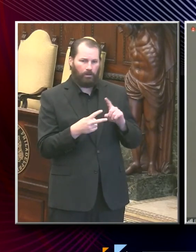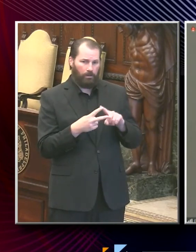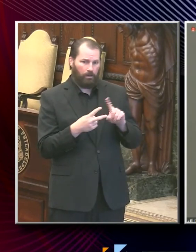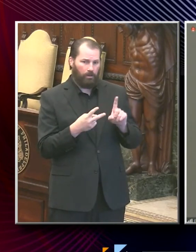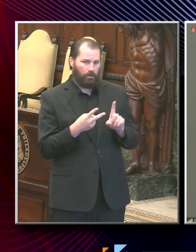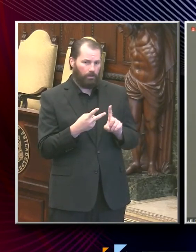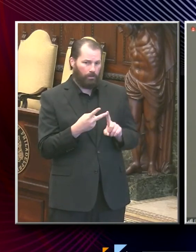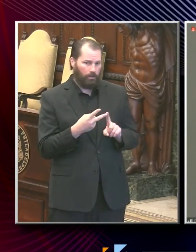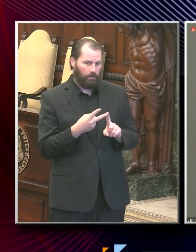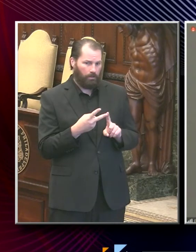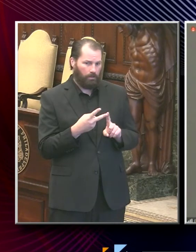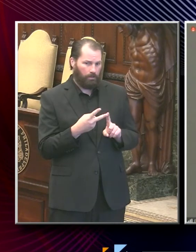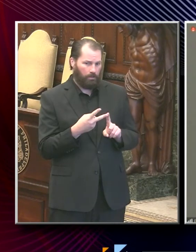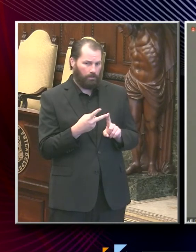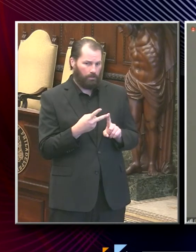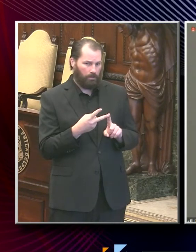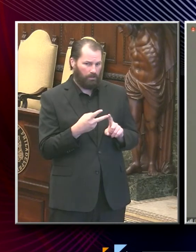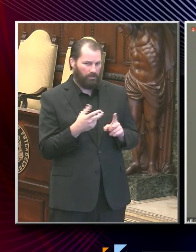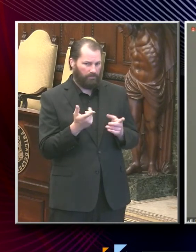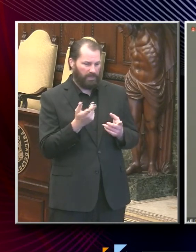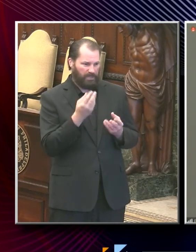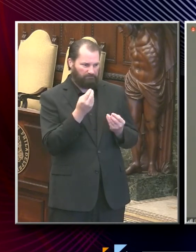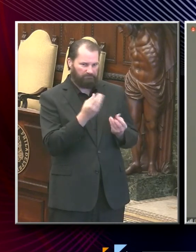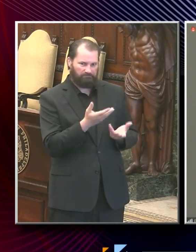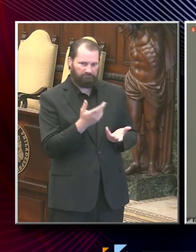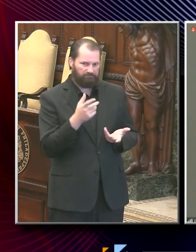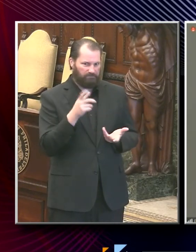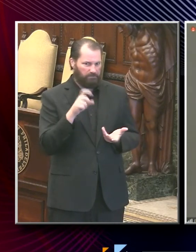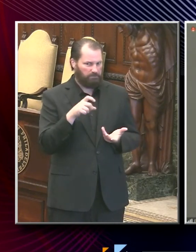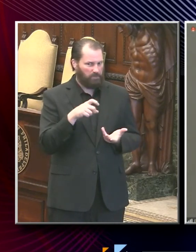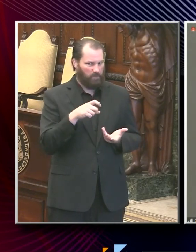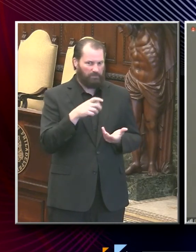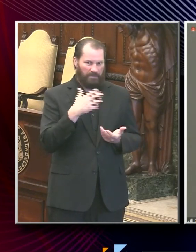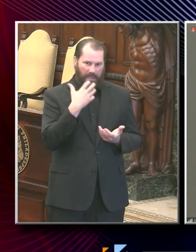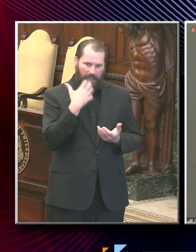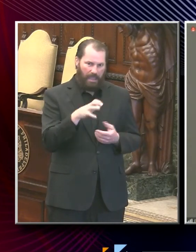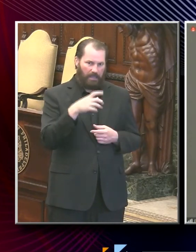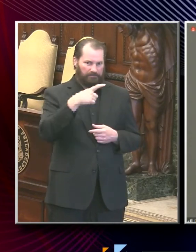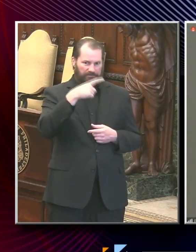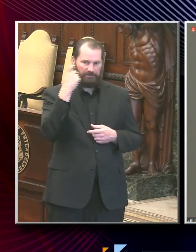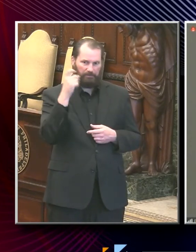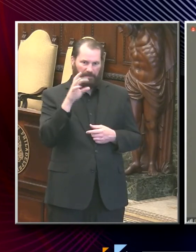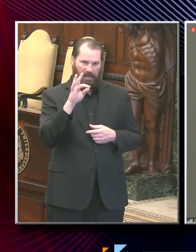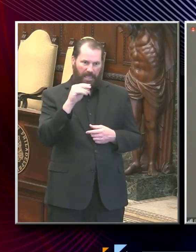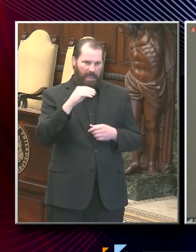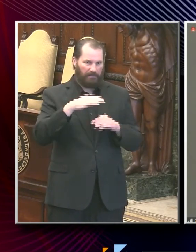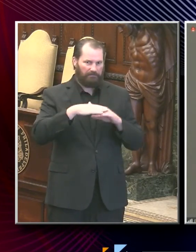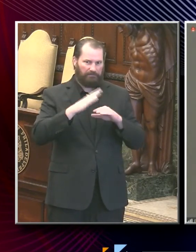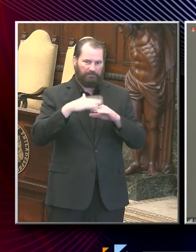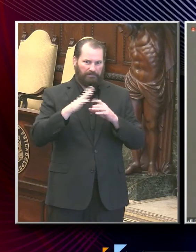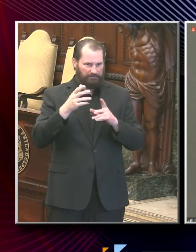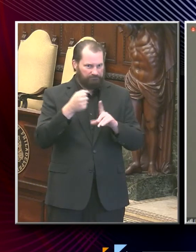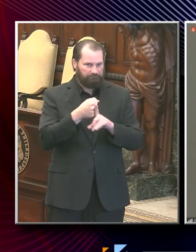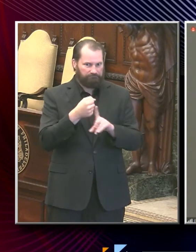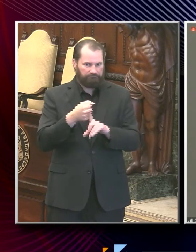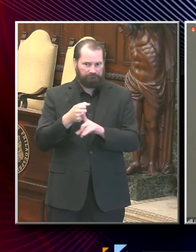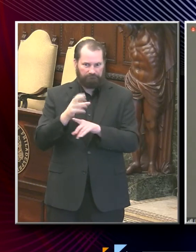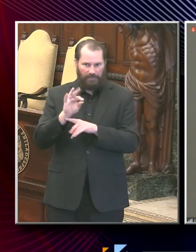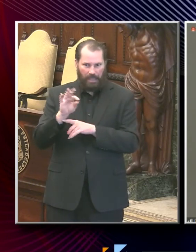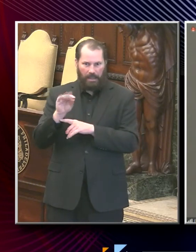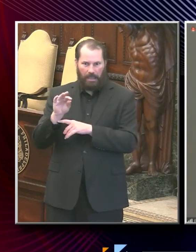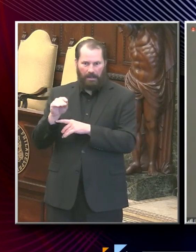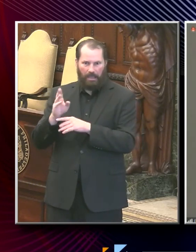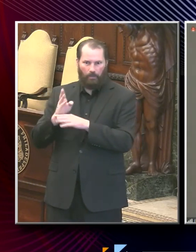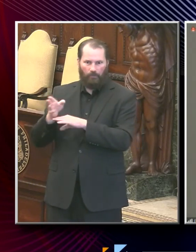summer, and the 90-degree threshold is already being hit today, I think, and then we could have like 3 days in a row of